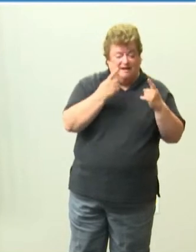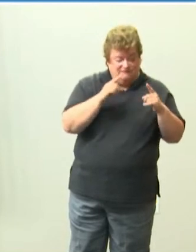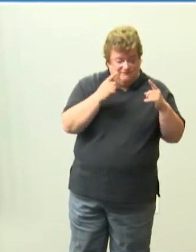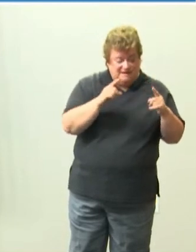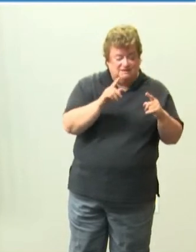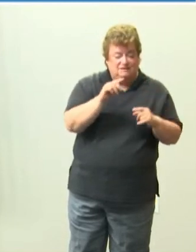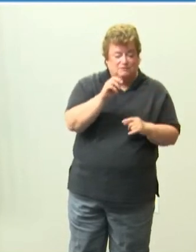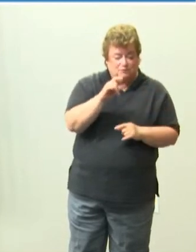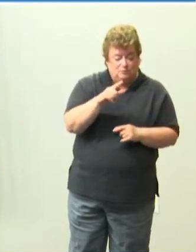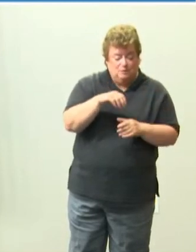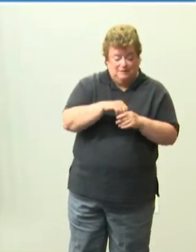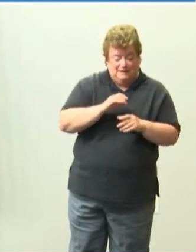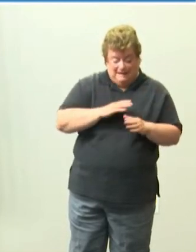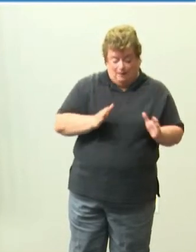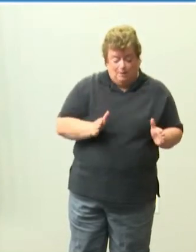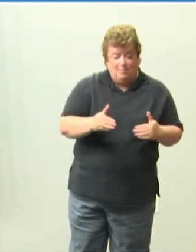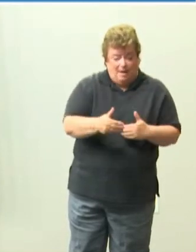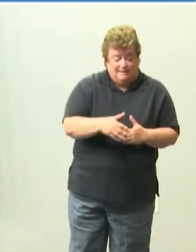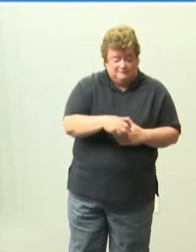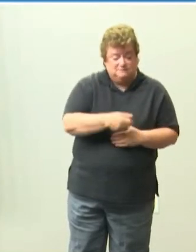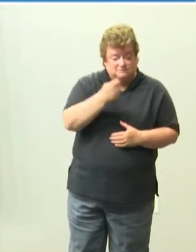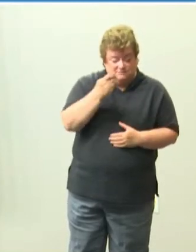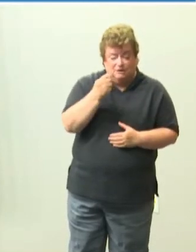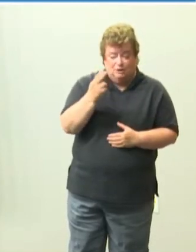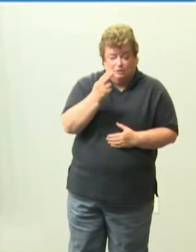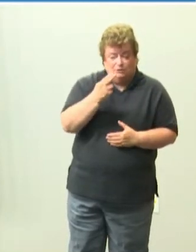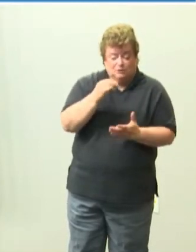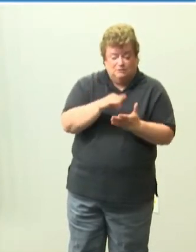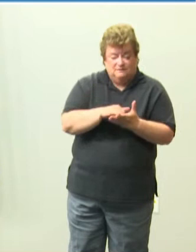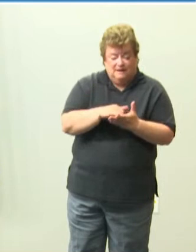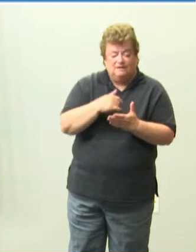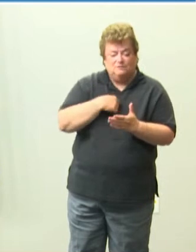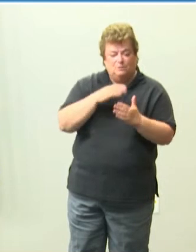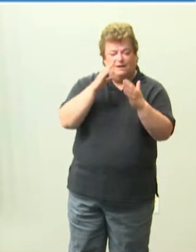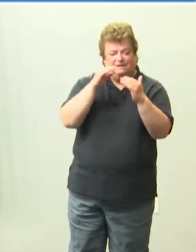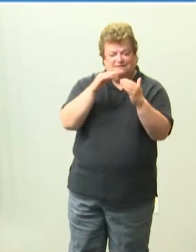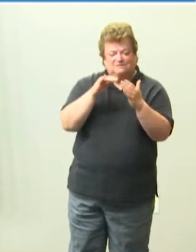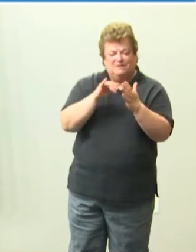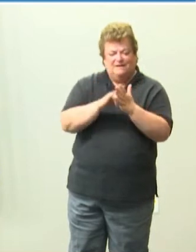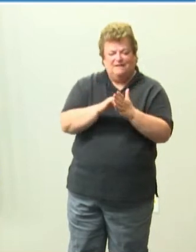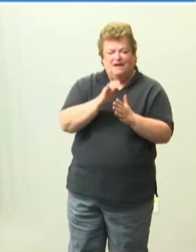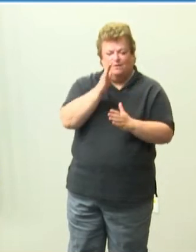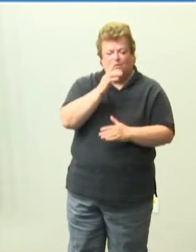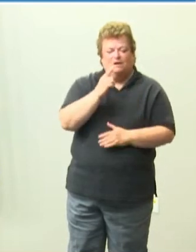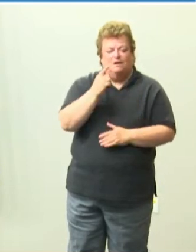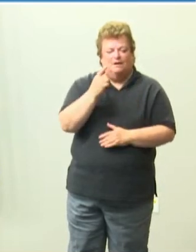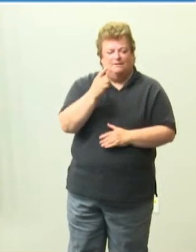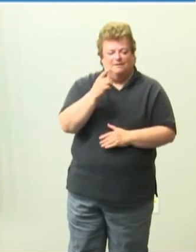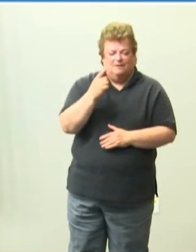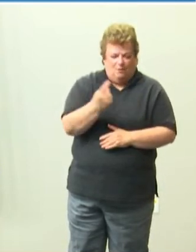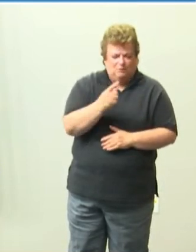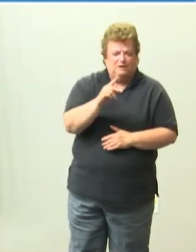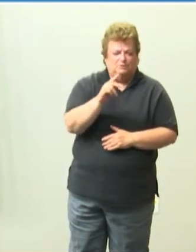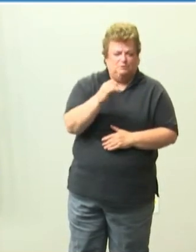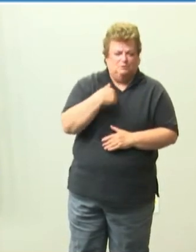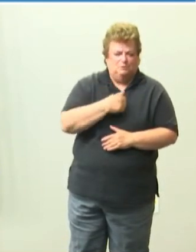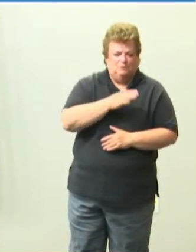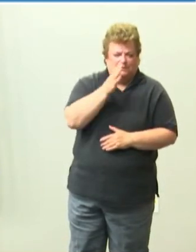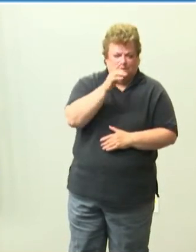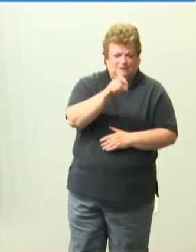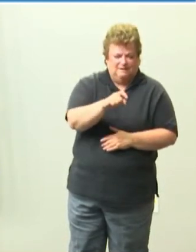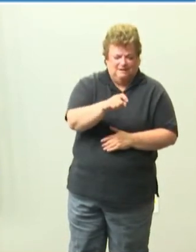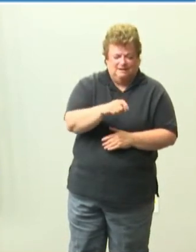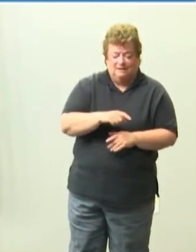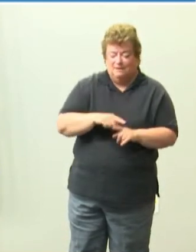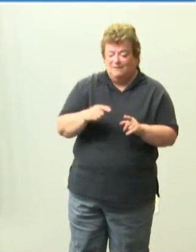tool in our toolbox, and we anticipate that that's the only tool we will be needing at this time. But I